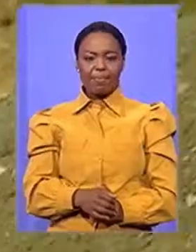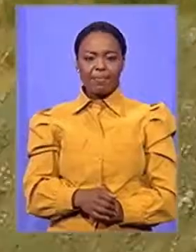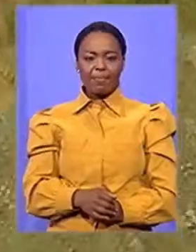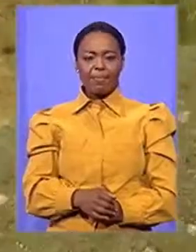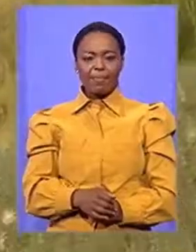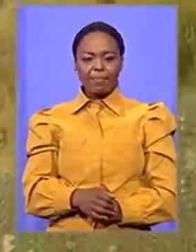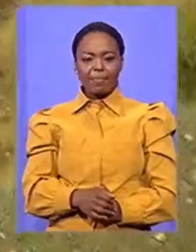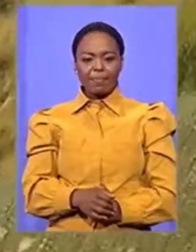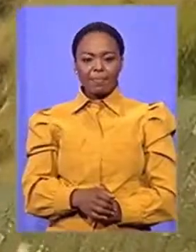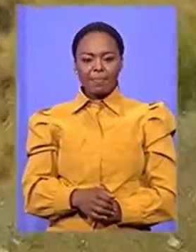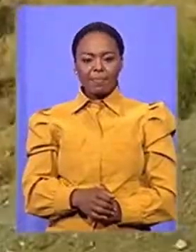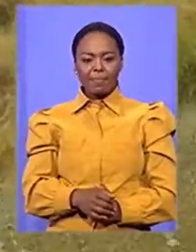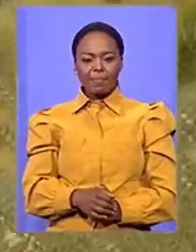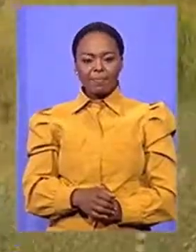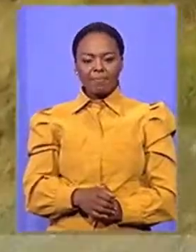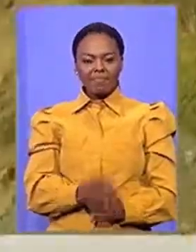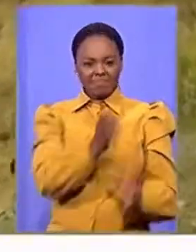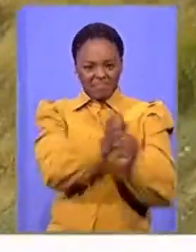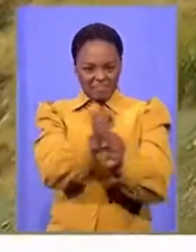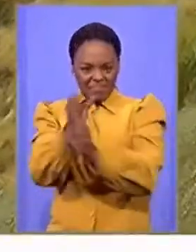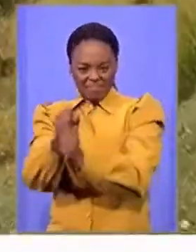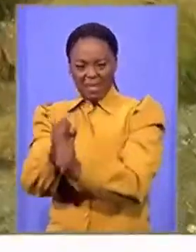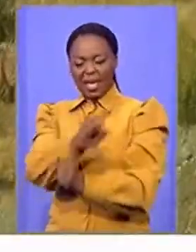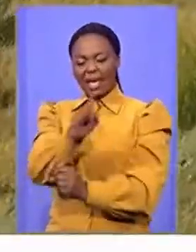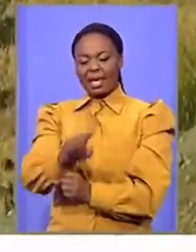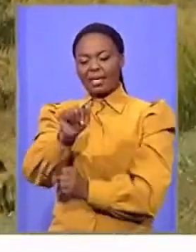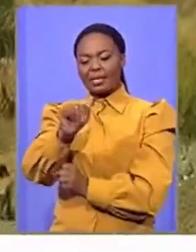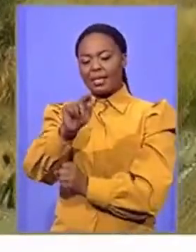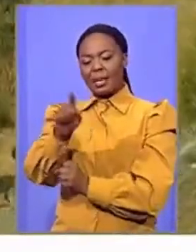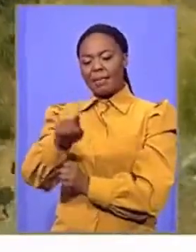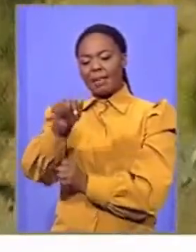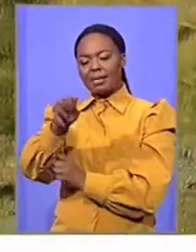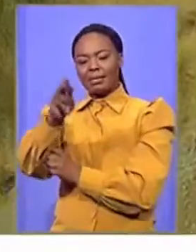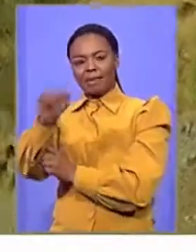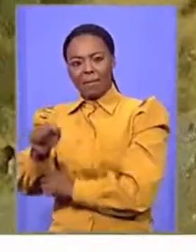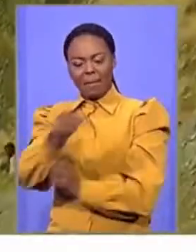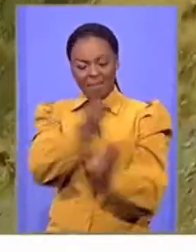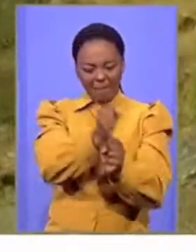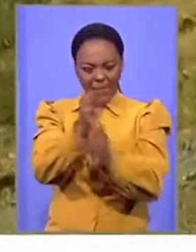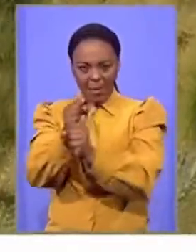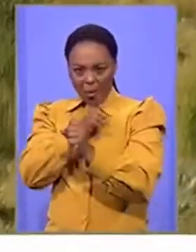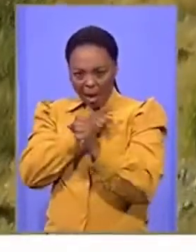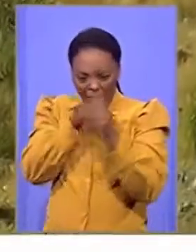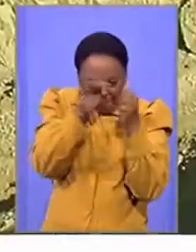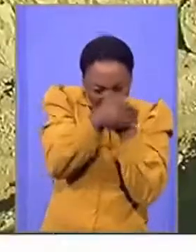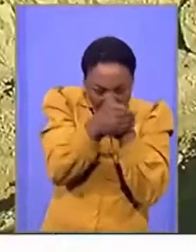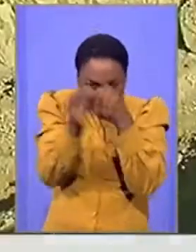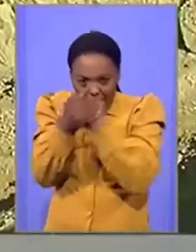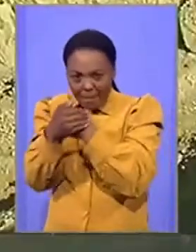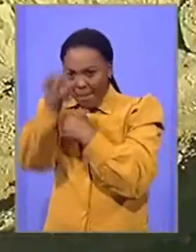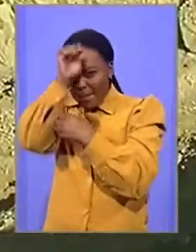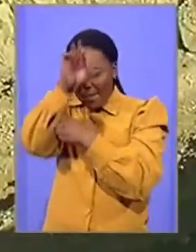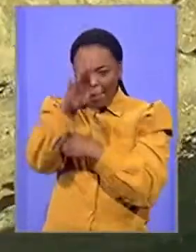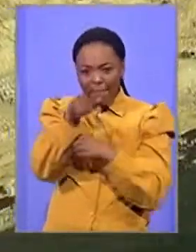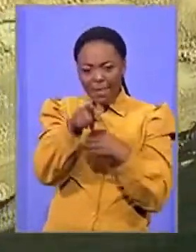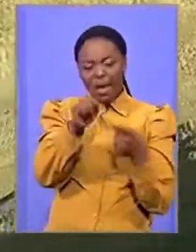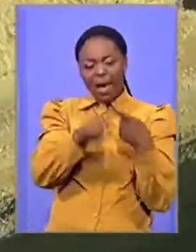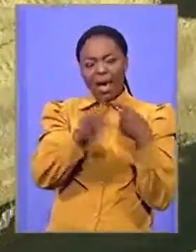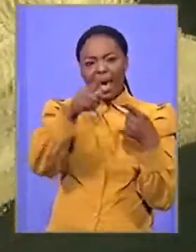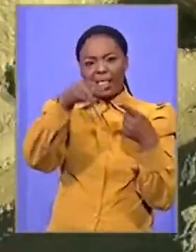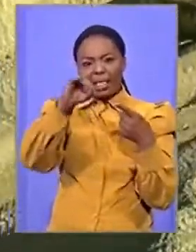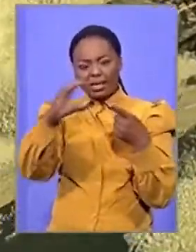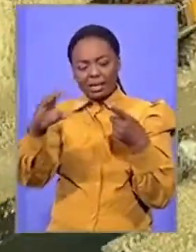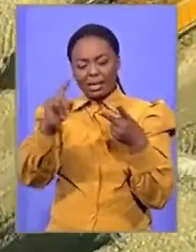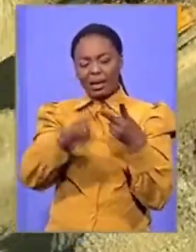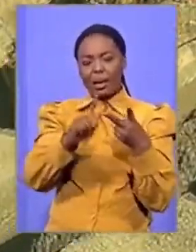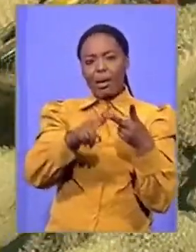Makala molao wa go legile barafi ba dizamazama ba 40 go tswa ka metseng ya go ipata le moepo ya Appel a Talk le Northern. Barafi